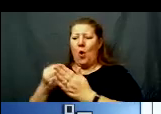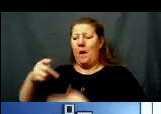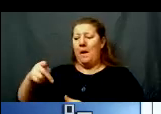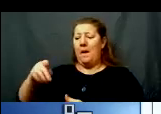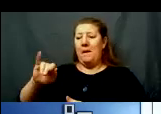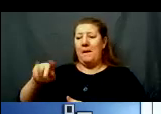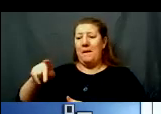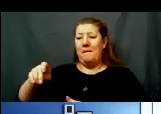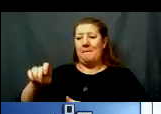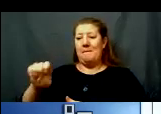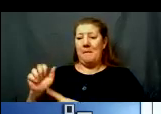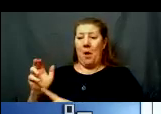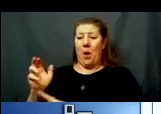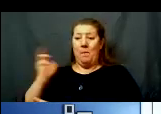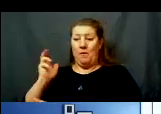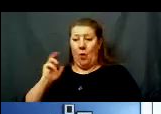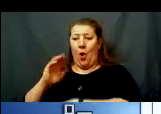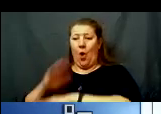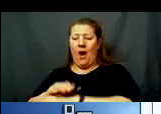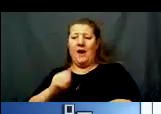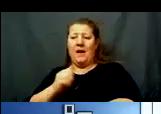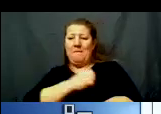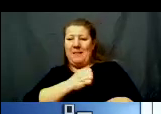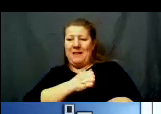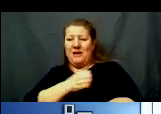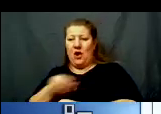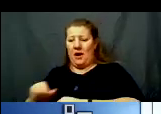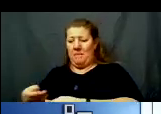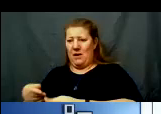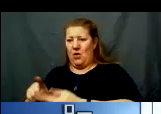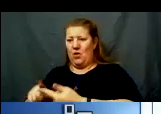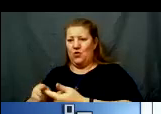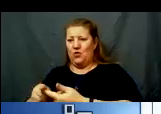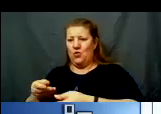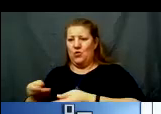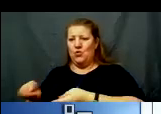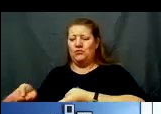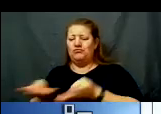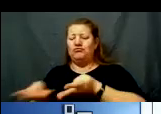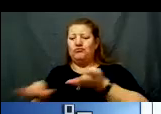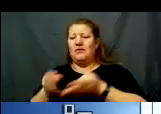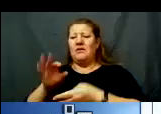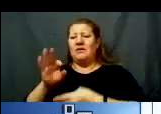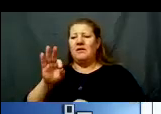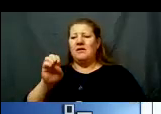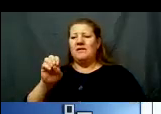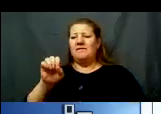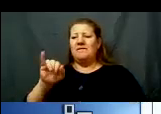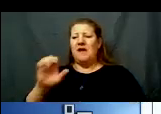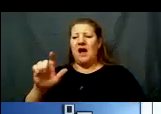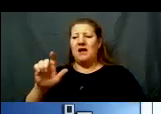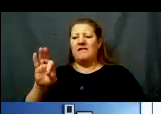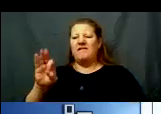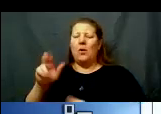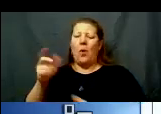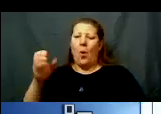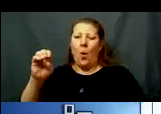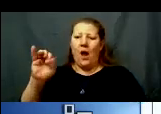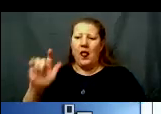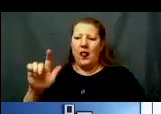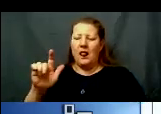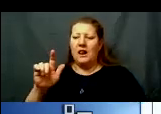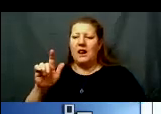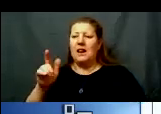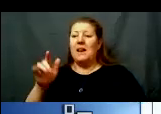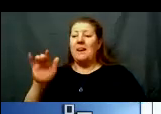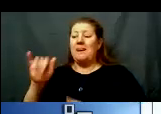that previously on military bases were used to deliver fossil fuels, used to deliver oil. They then were repurposed